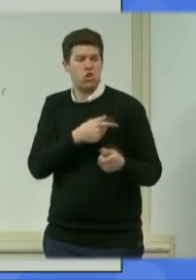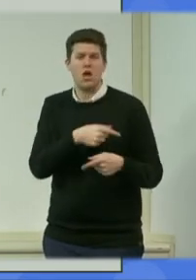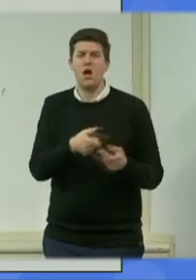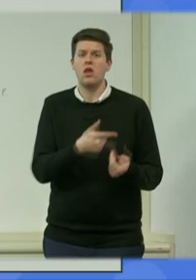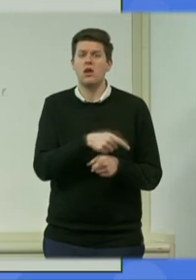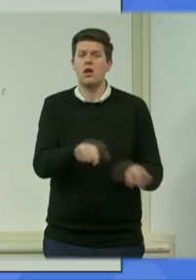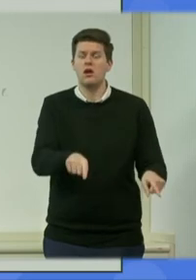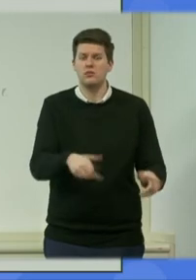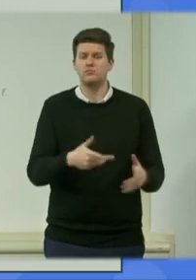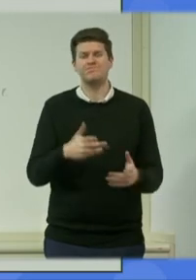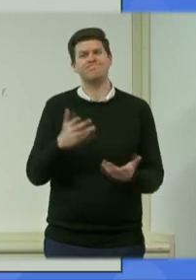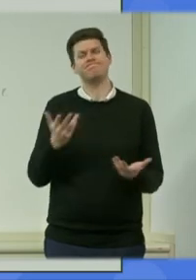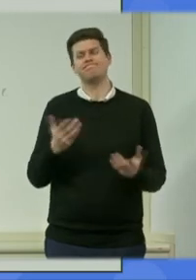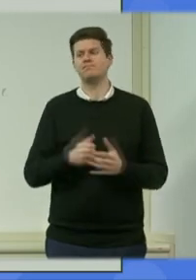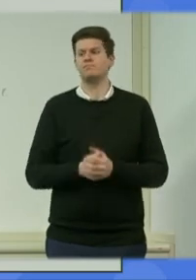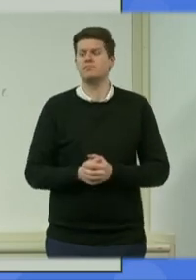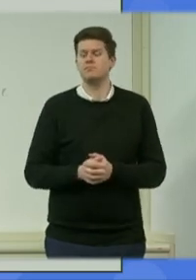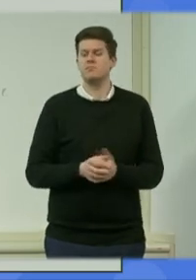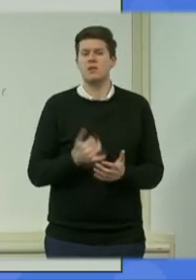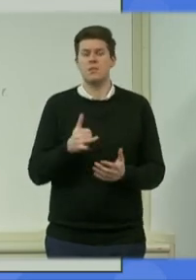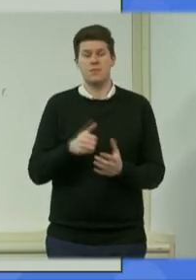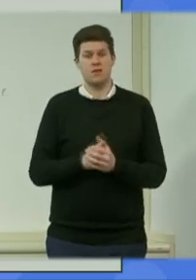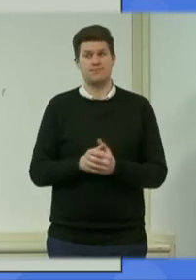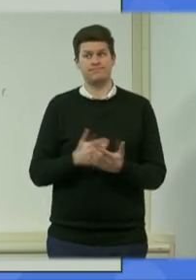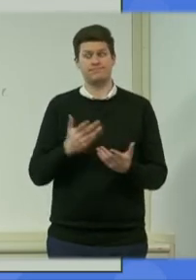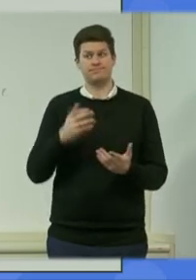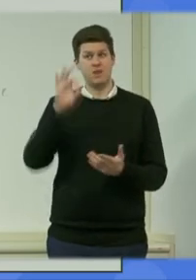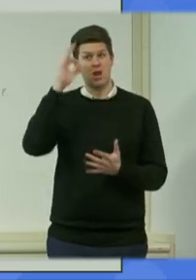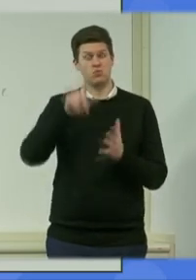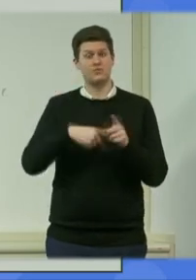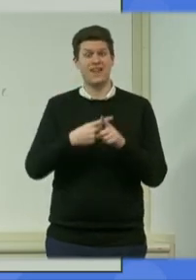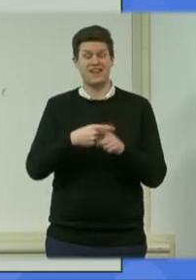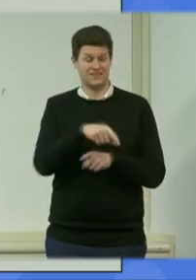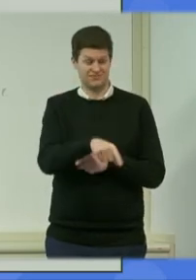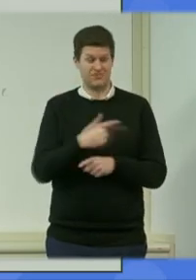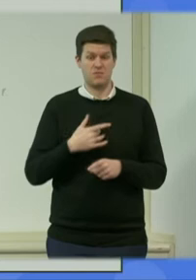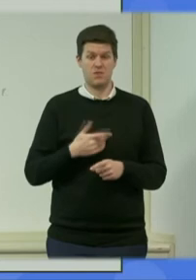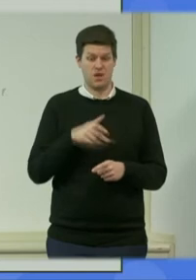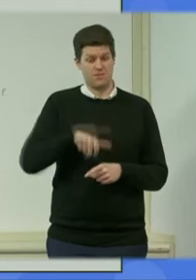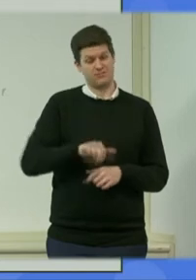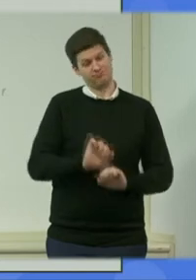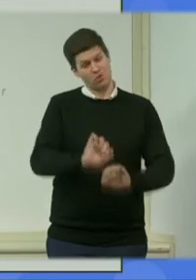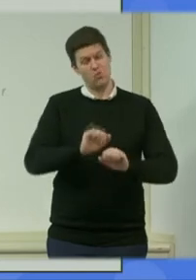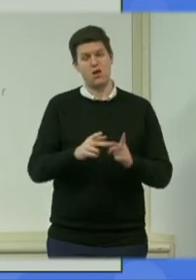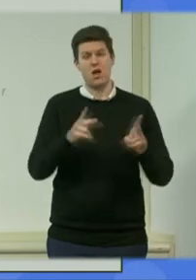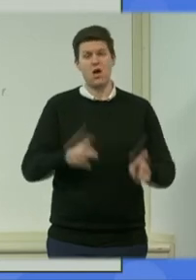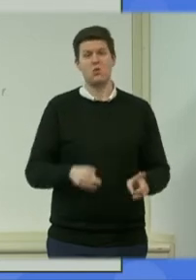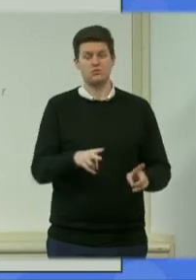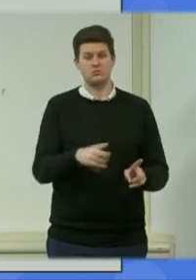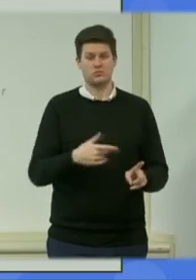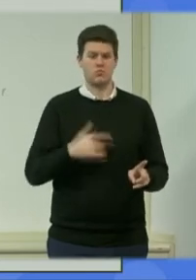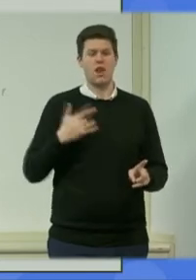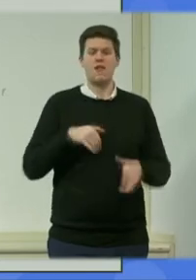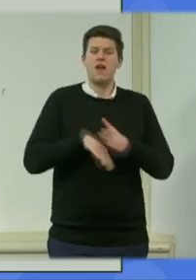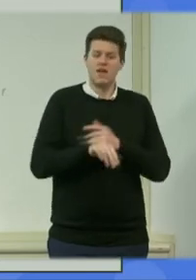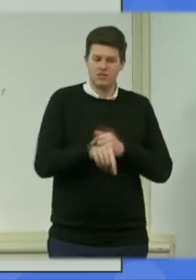tax, even though it's the person that lives in the property that pays it, that might not be the owner, it looks like what happens is that prices of properties, rents